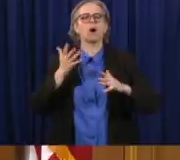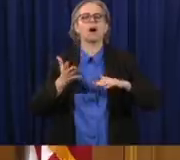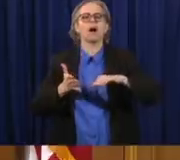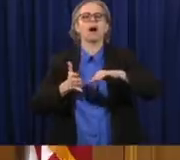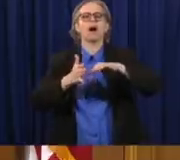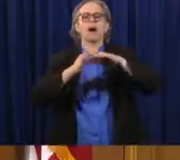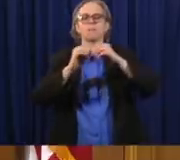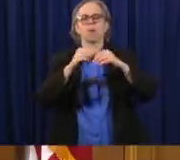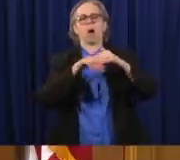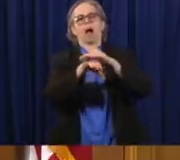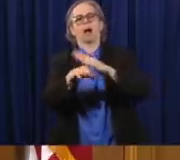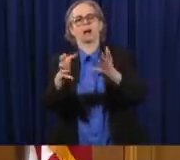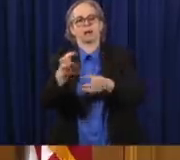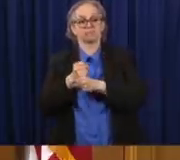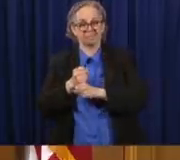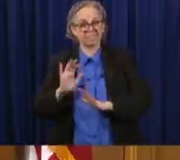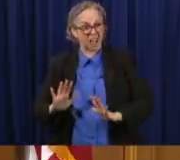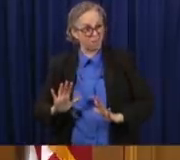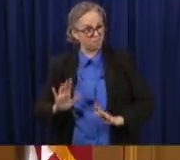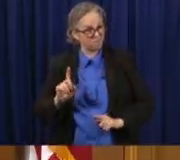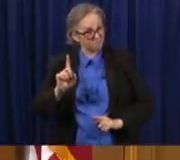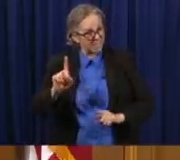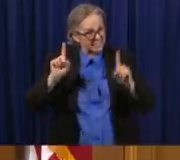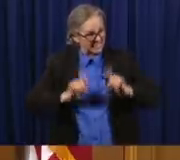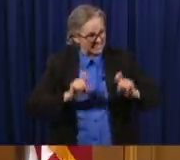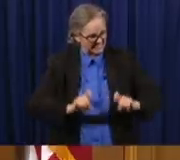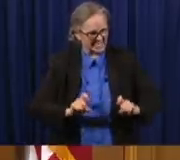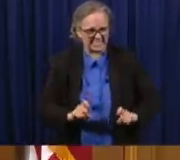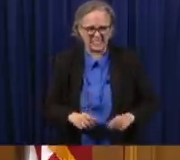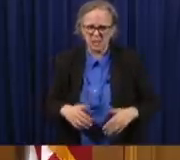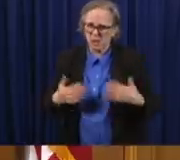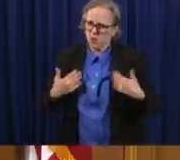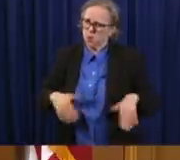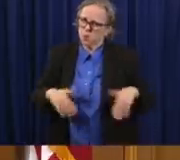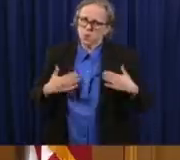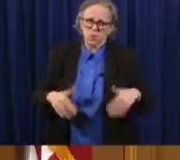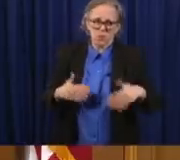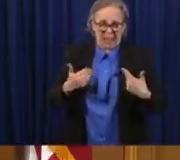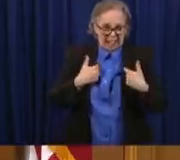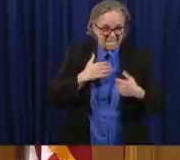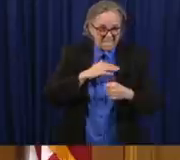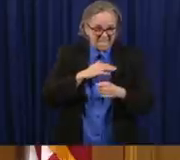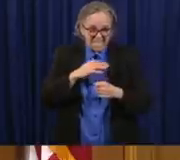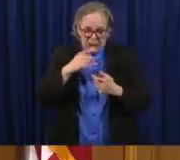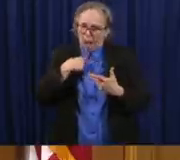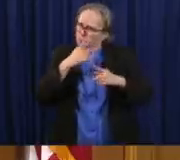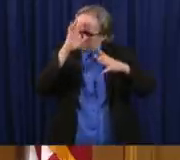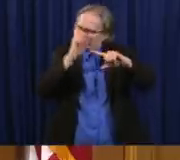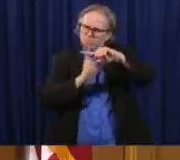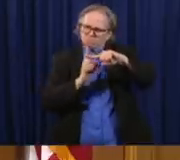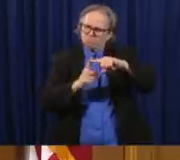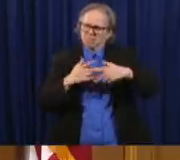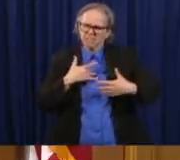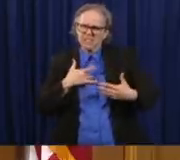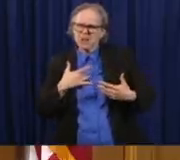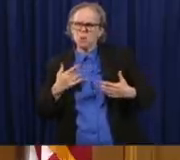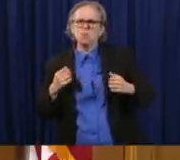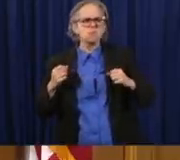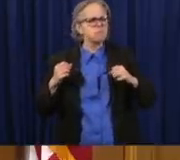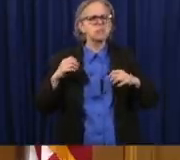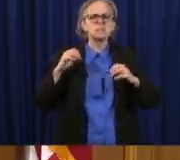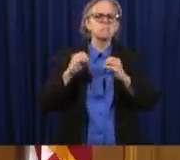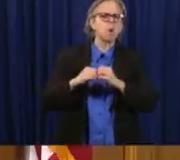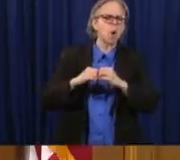capacity. Again, I'm an optimist. I think our testing capacity is going to go up. And we know it's going to go up. We just hope it goes